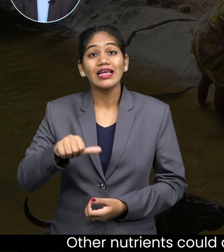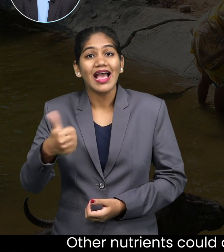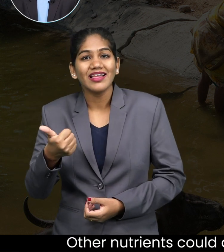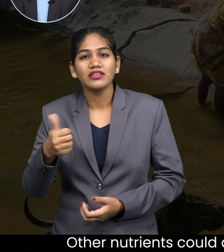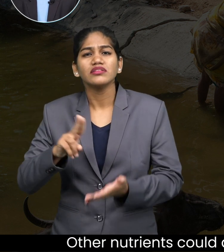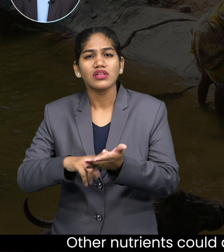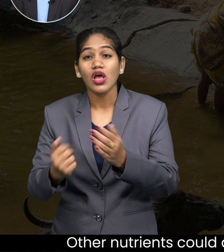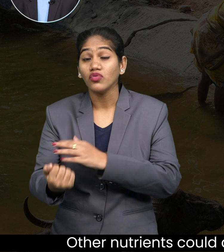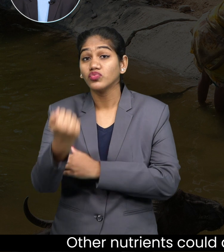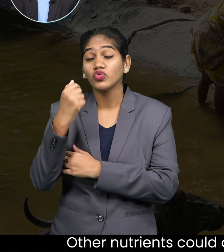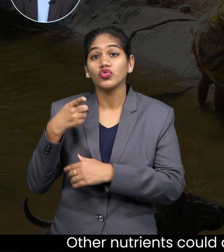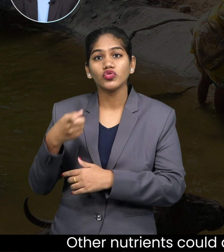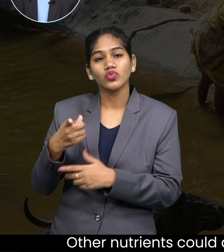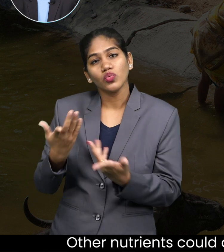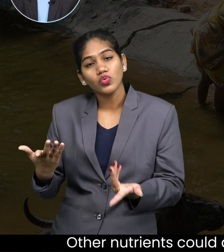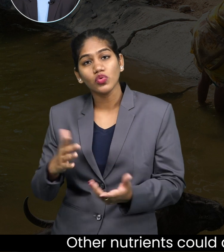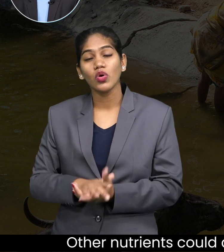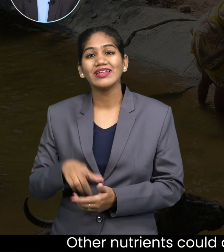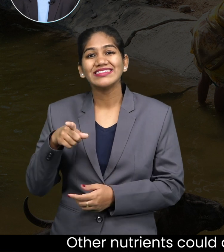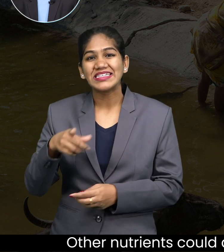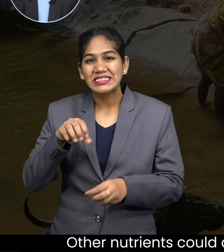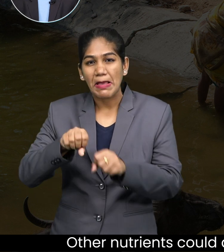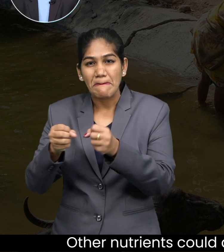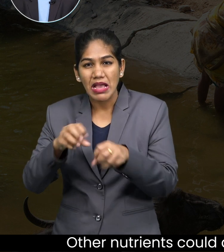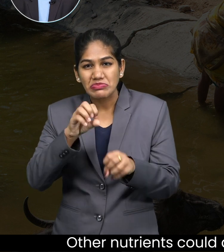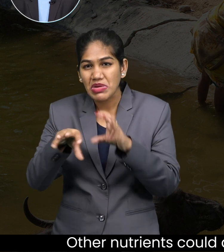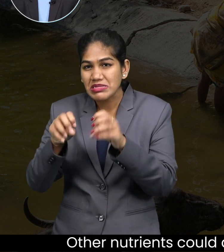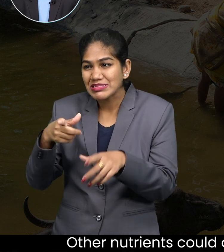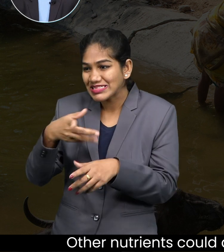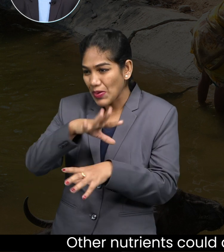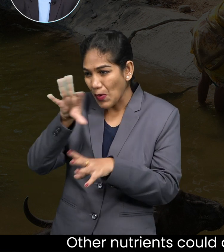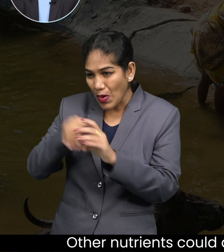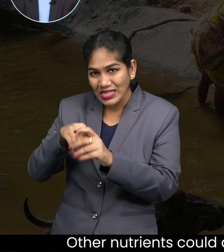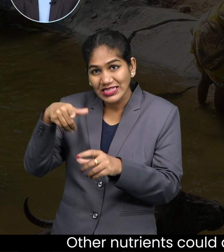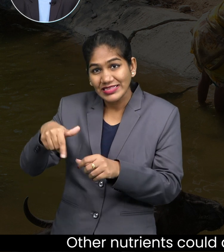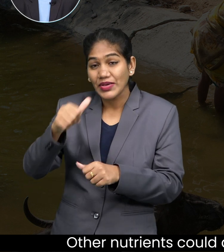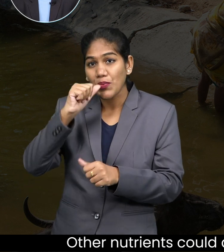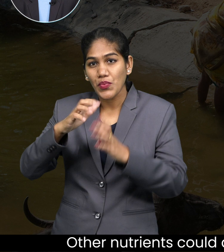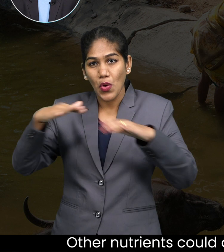Other nutrients could also be depleted from the water bodies.